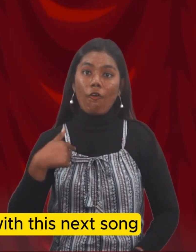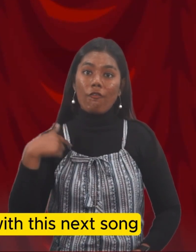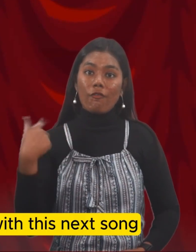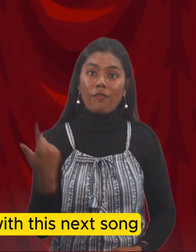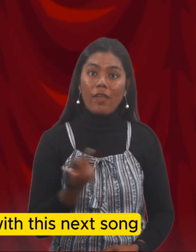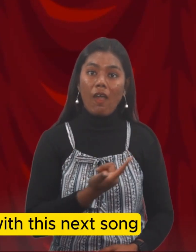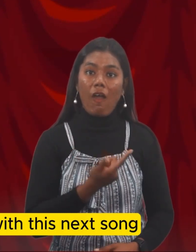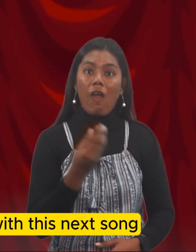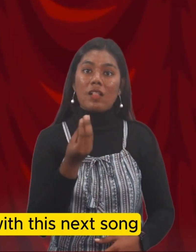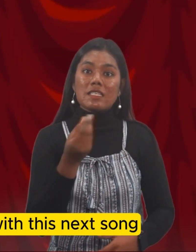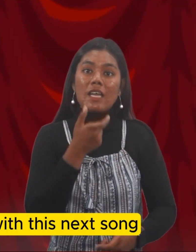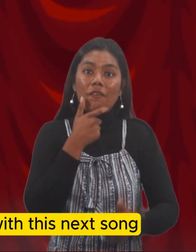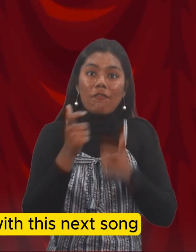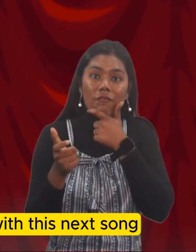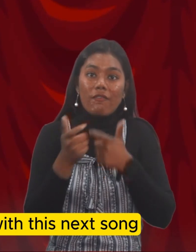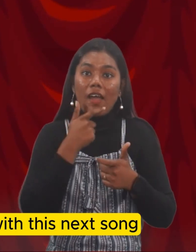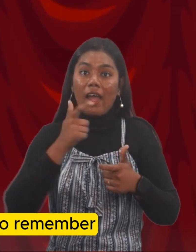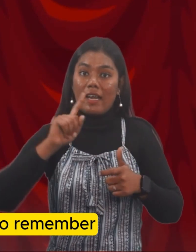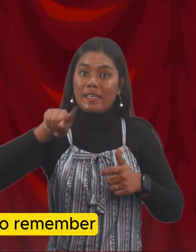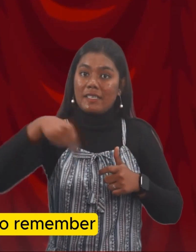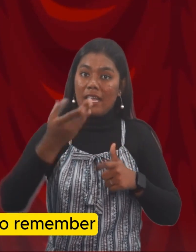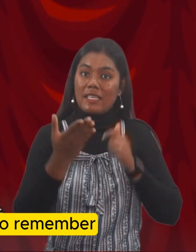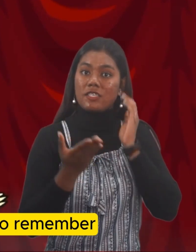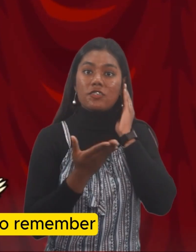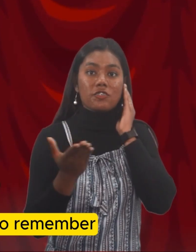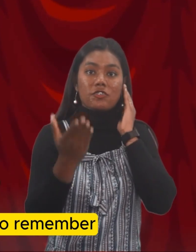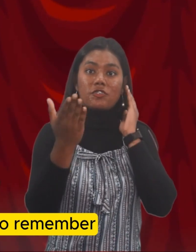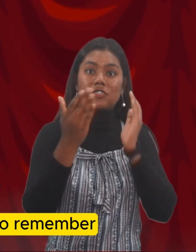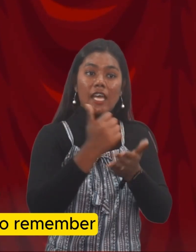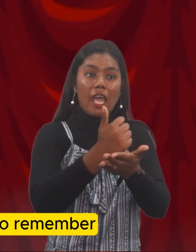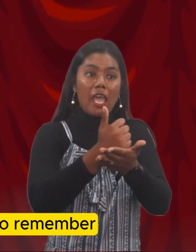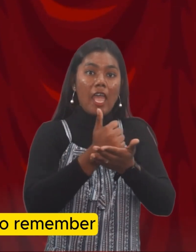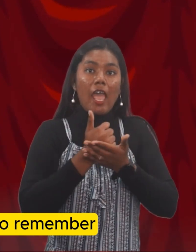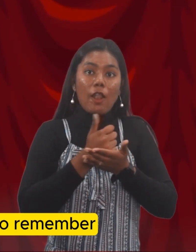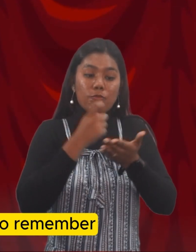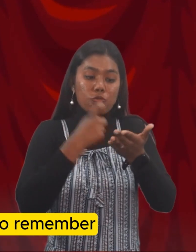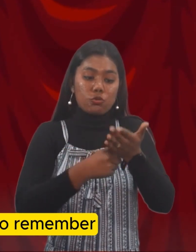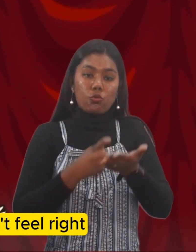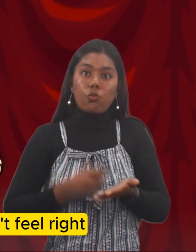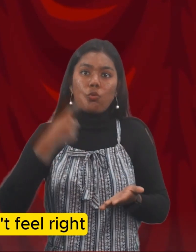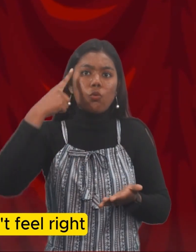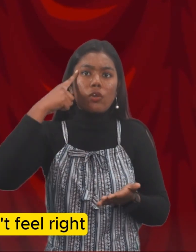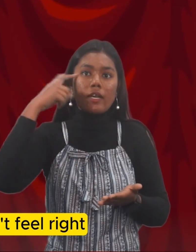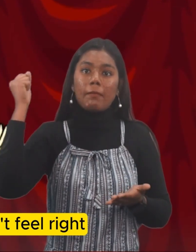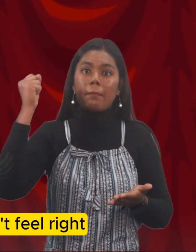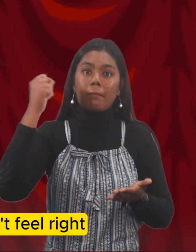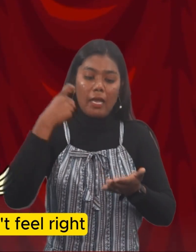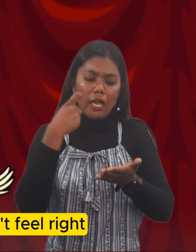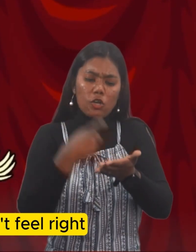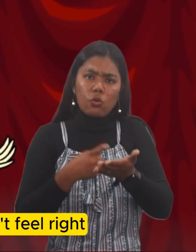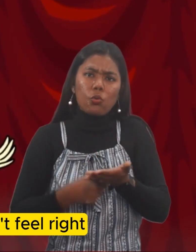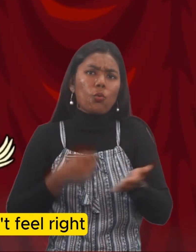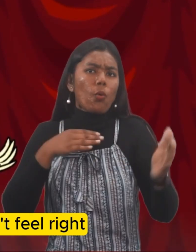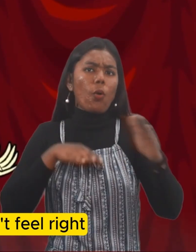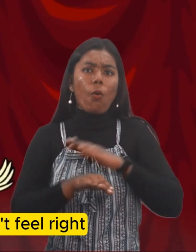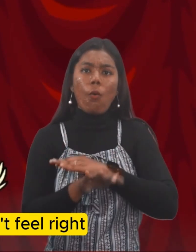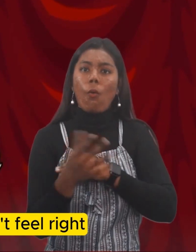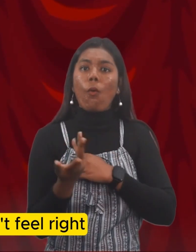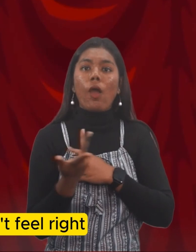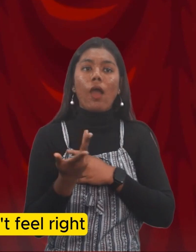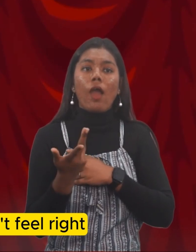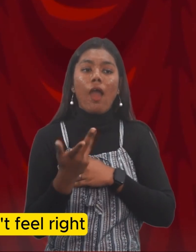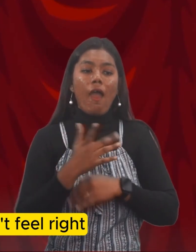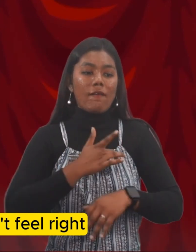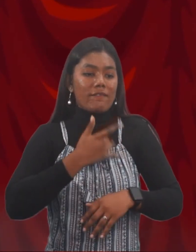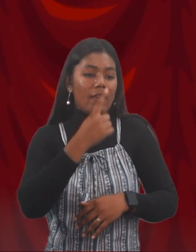gonna have some fun with this next song. It has such a great rule to remember. And the rule is, if it don't